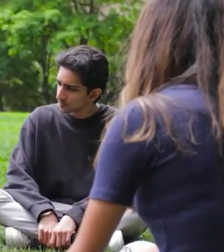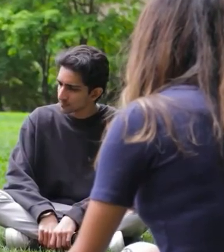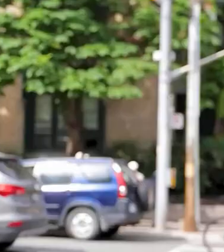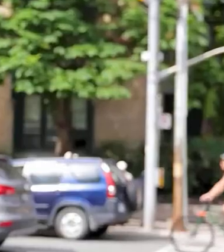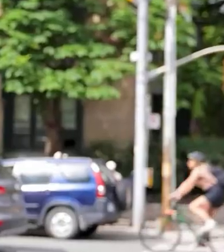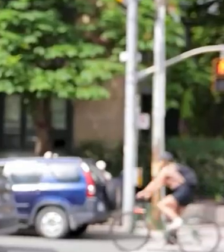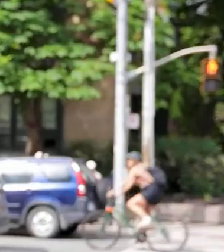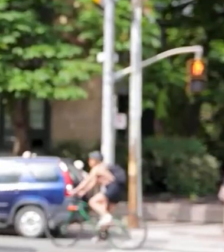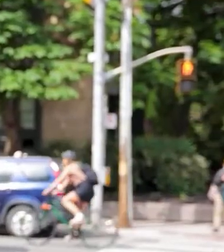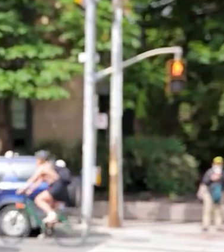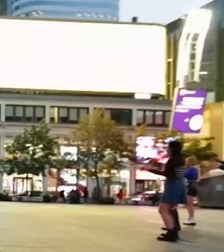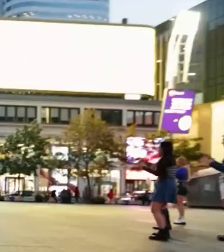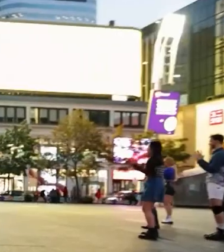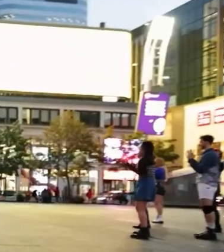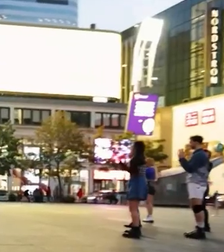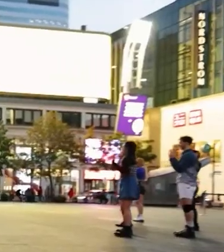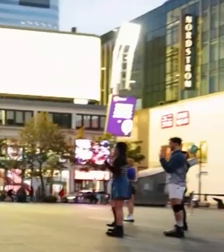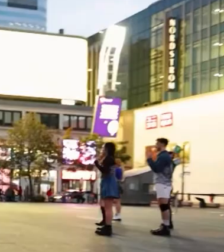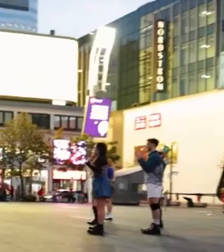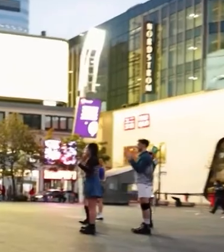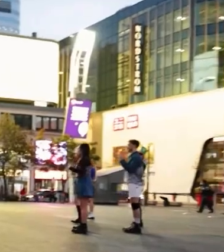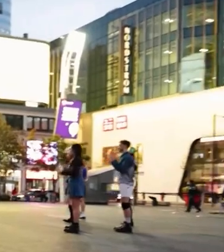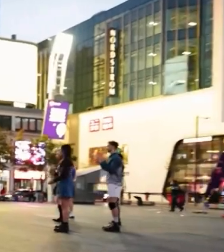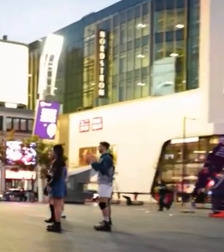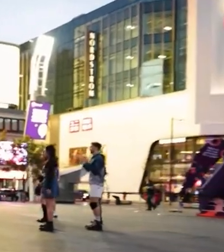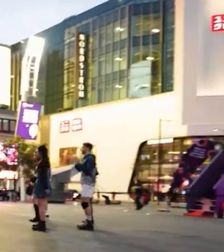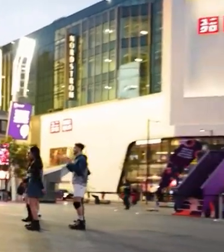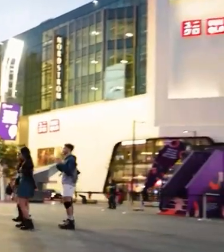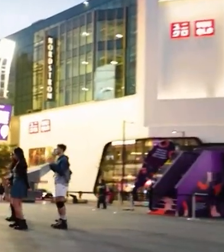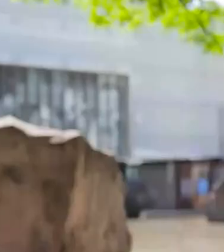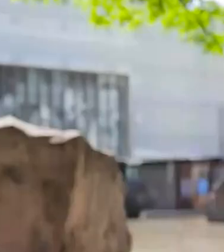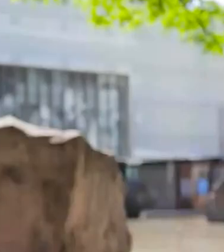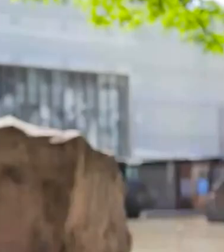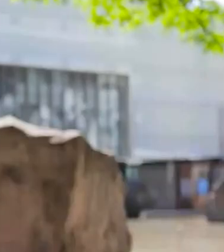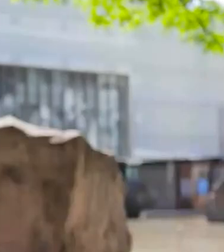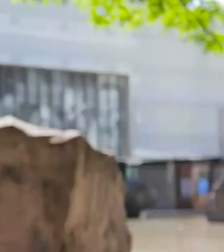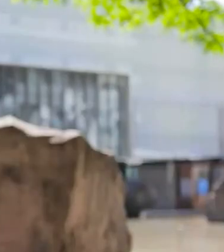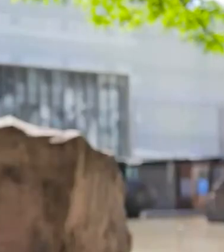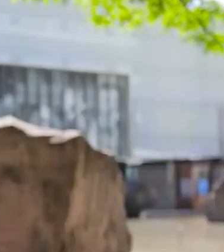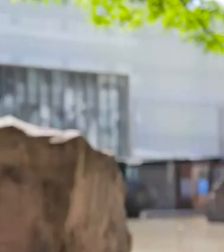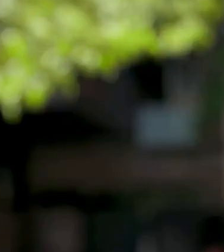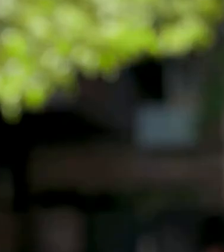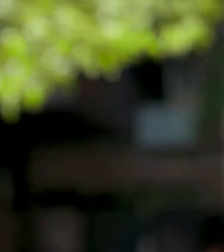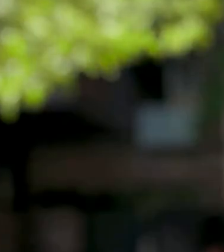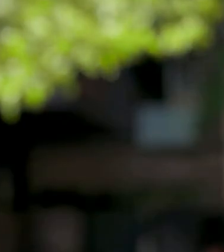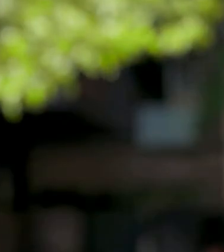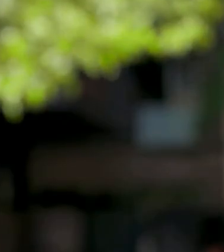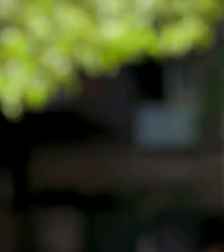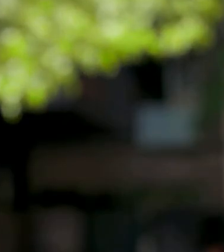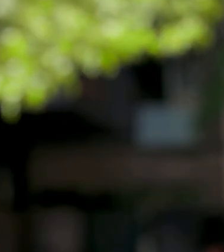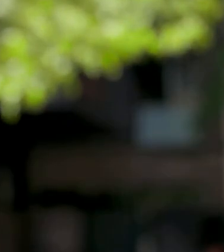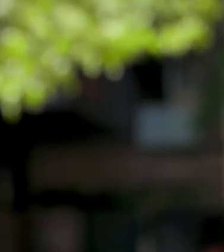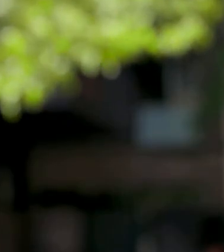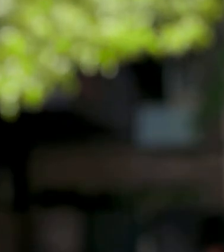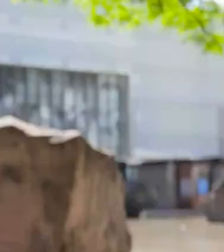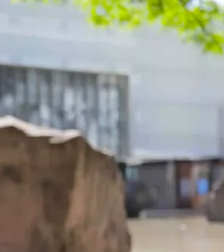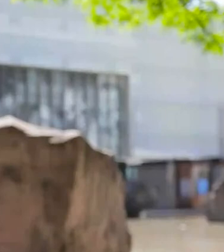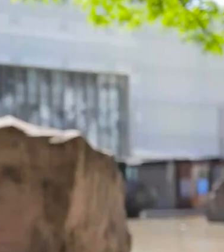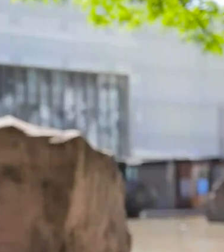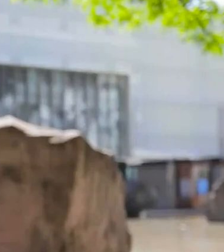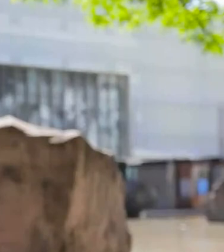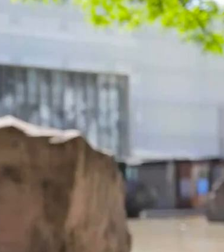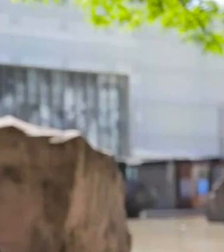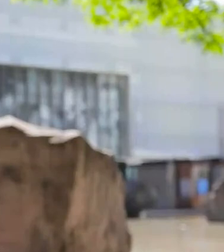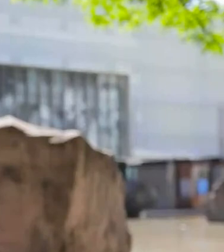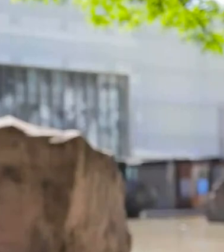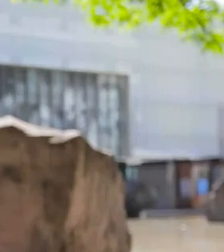another thrive in new spaces around the world. I hope you keep getting involved, keep speaking up, and keep living out loud, because